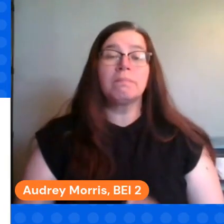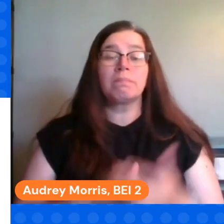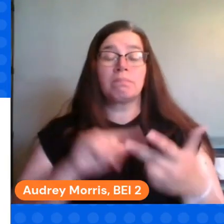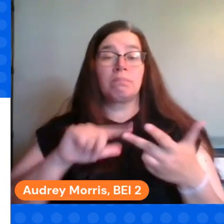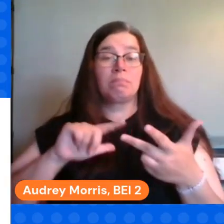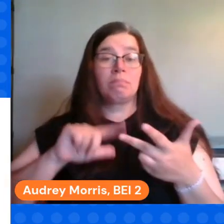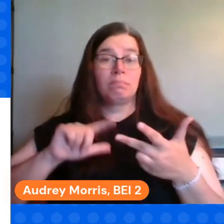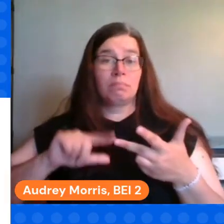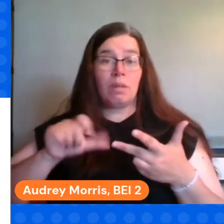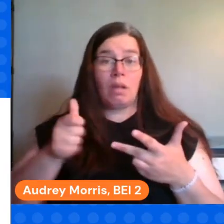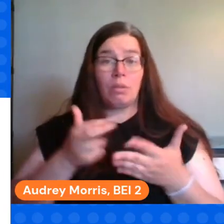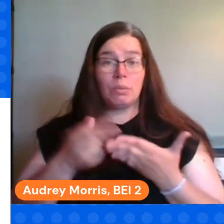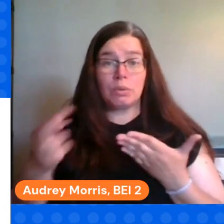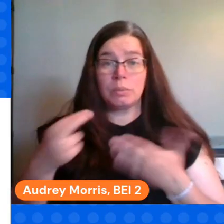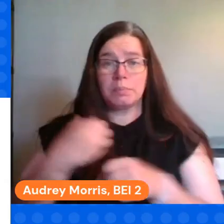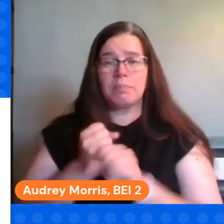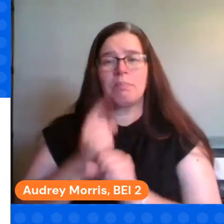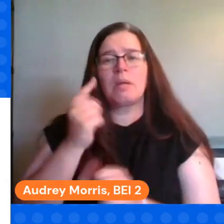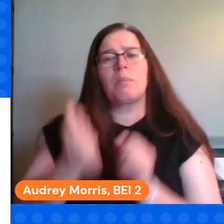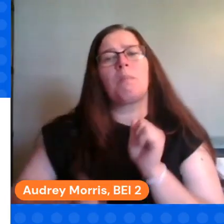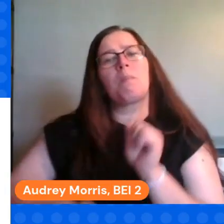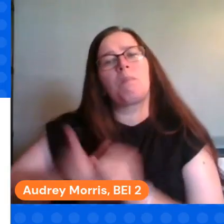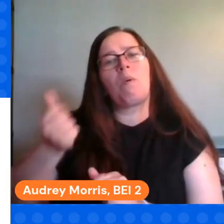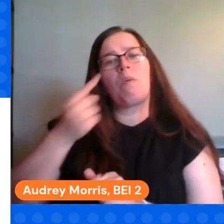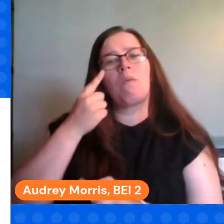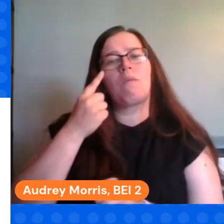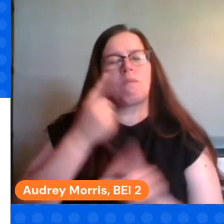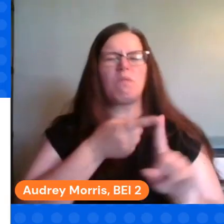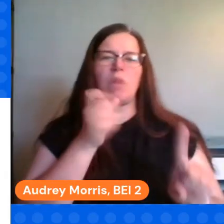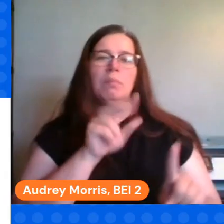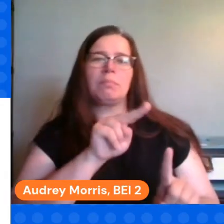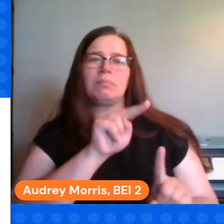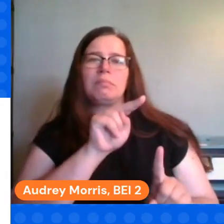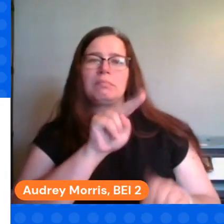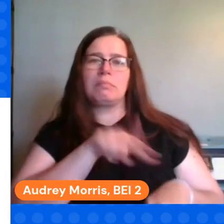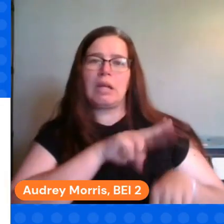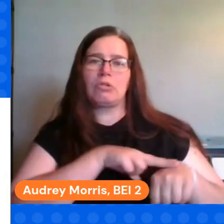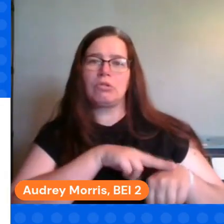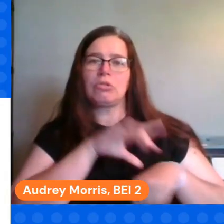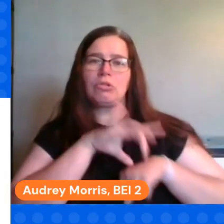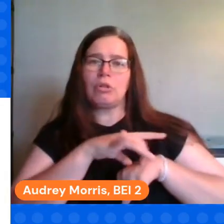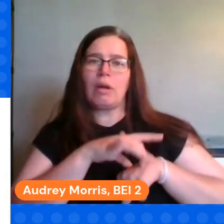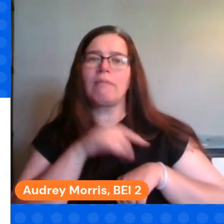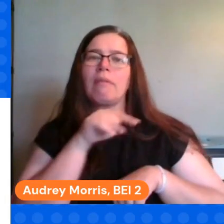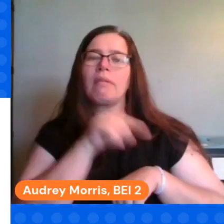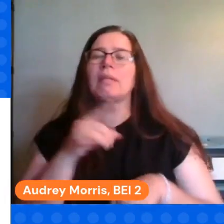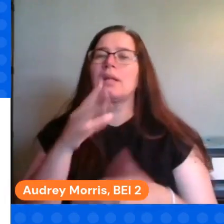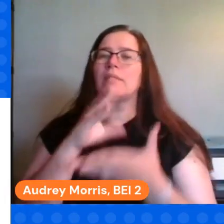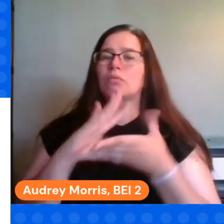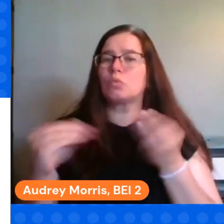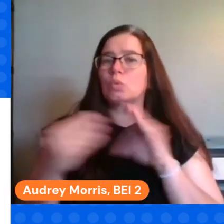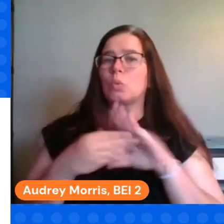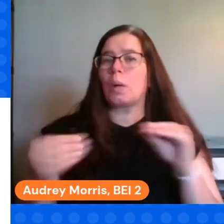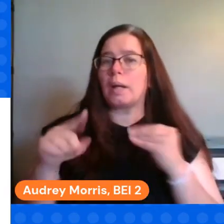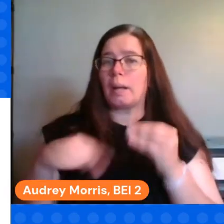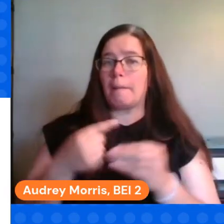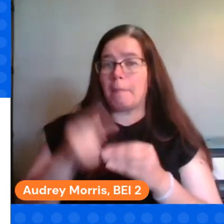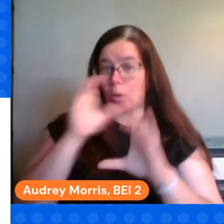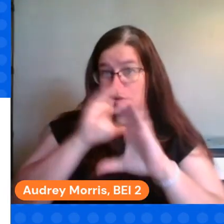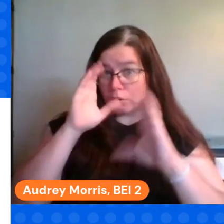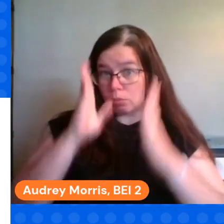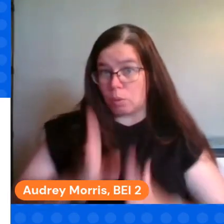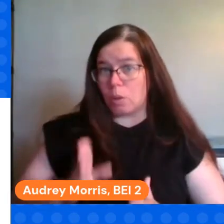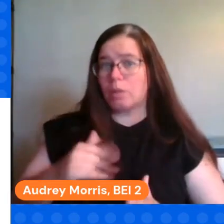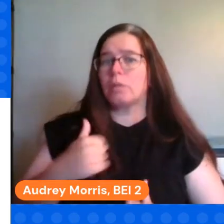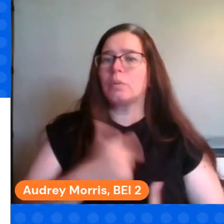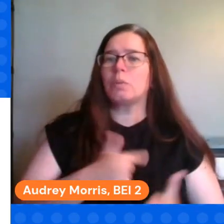was created mainly by National Geographic on this was like this story about the explorer that we are getting